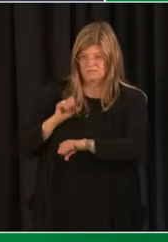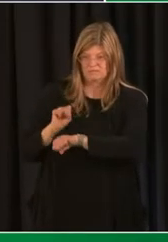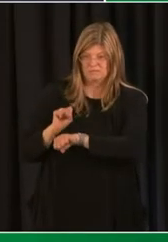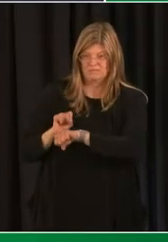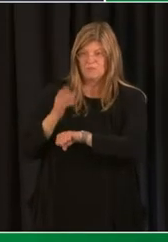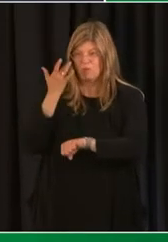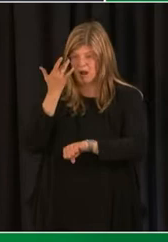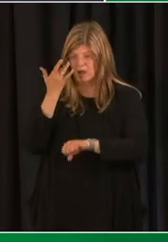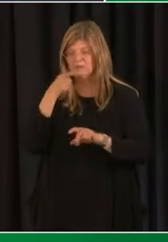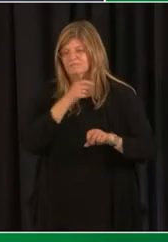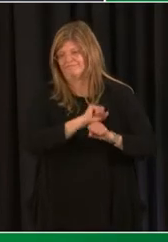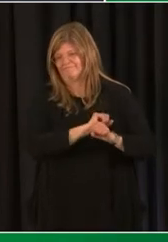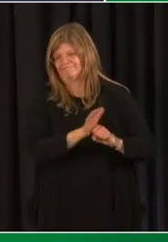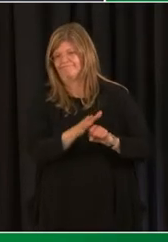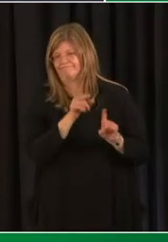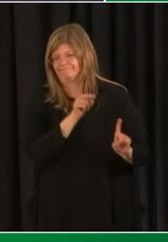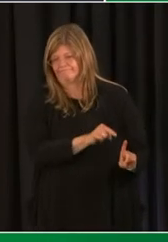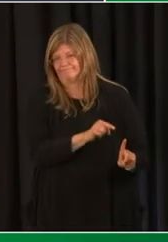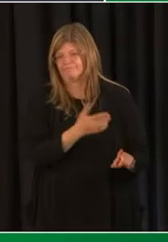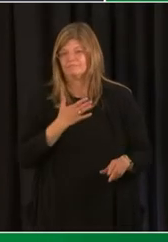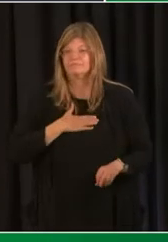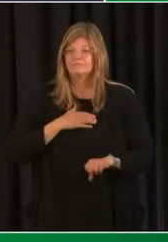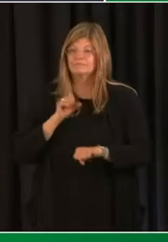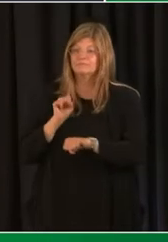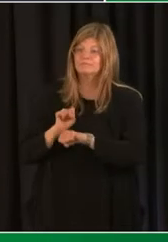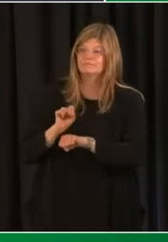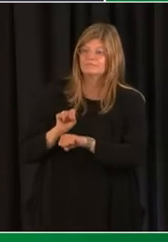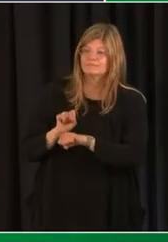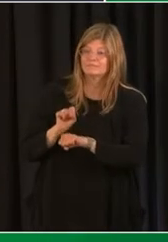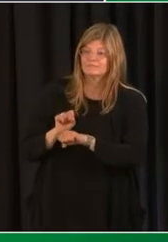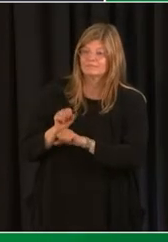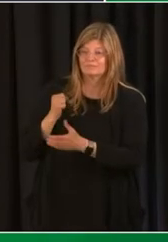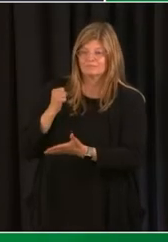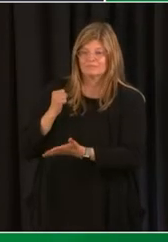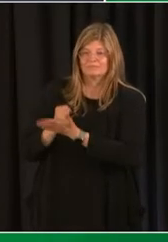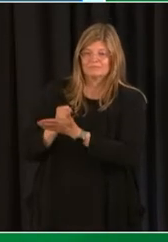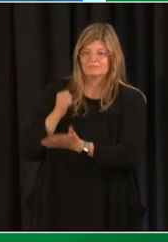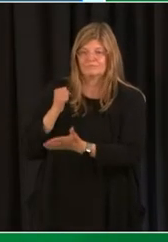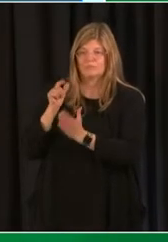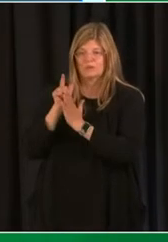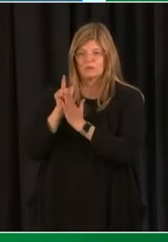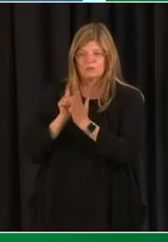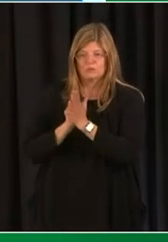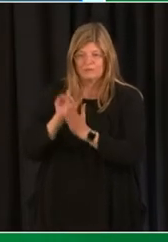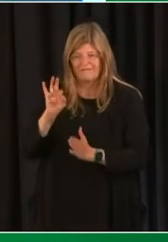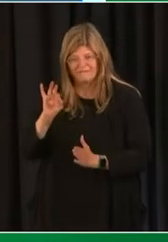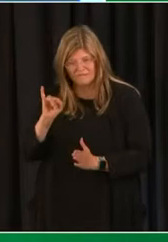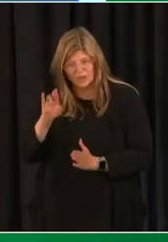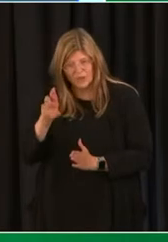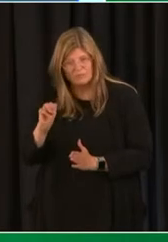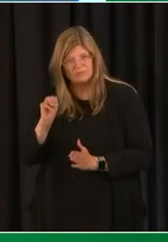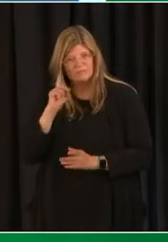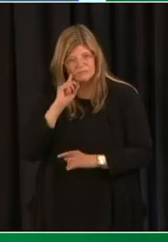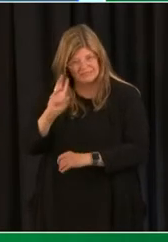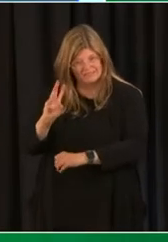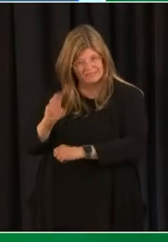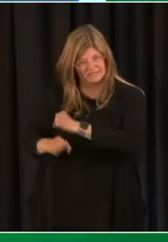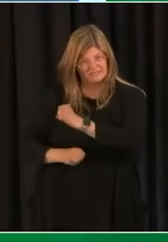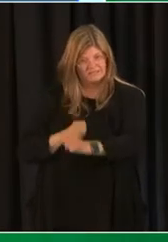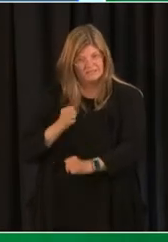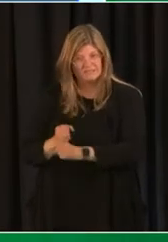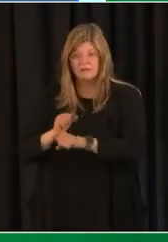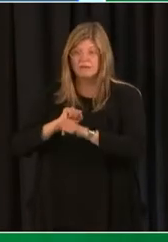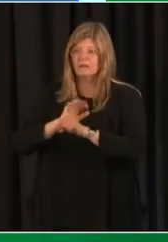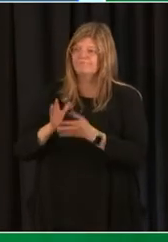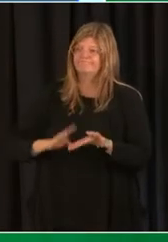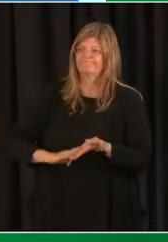of COVID-19. I was employed at a patent and trademark law firm for 6 years, but due to COVID, I was